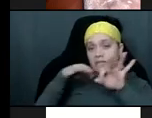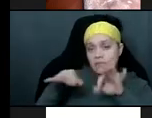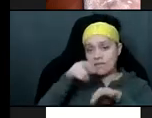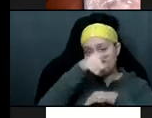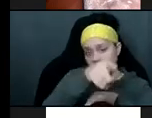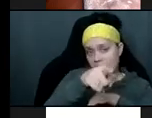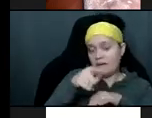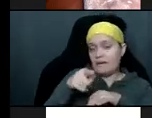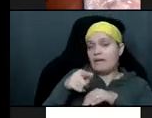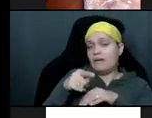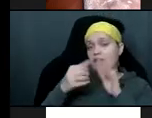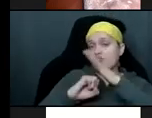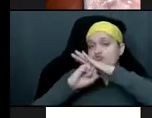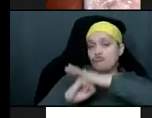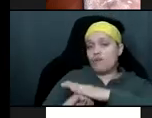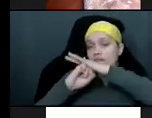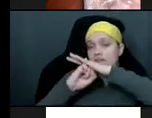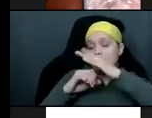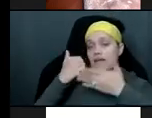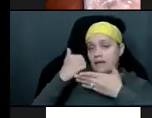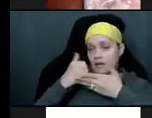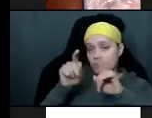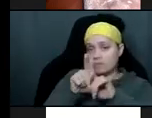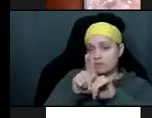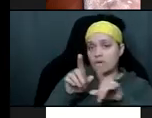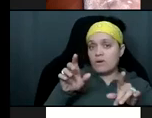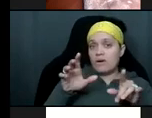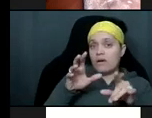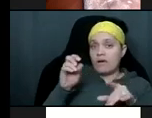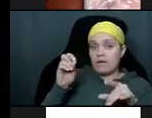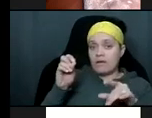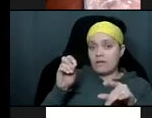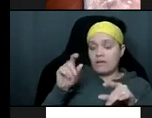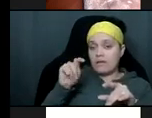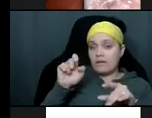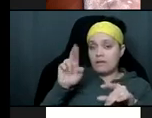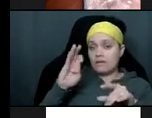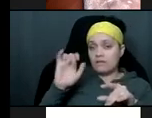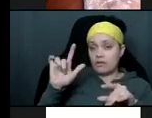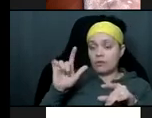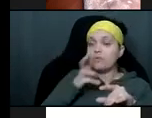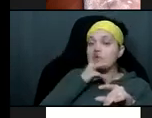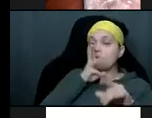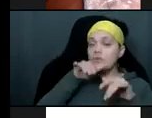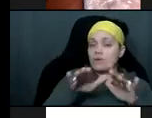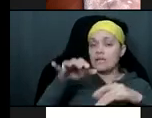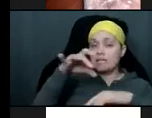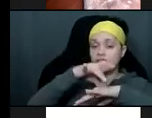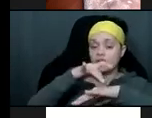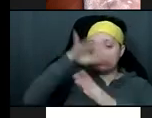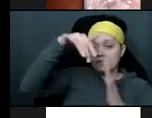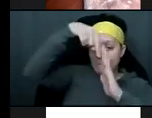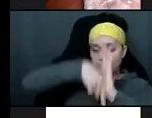that gravity actually helps. Thermal currents in the Earth's mantle seem to